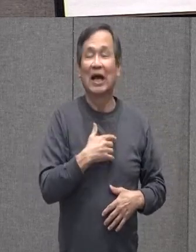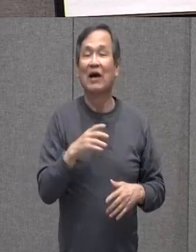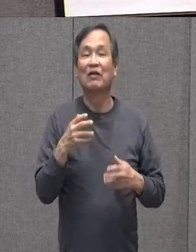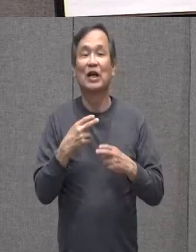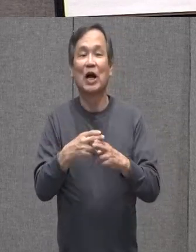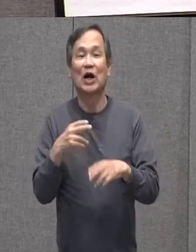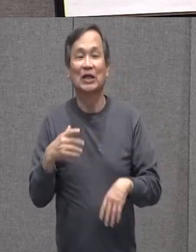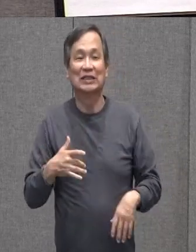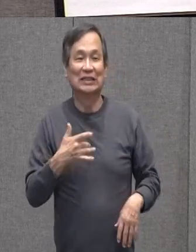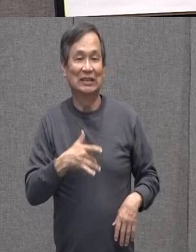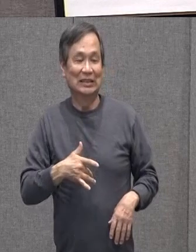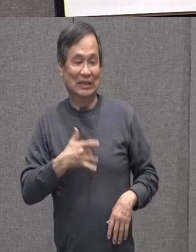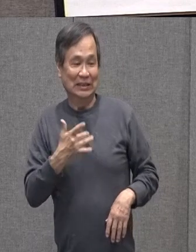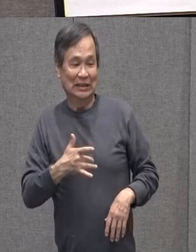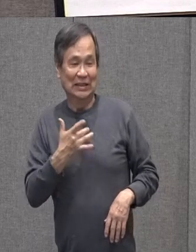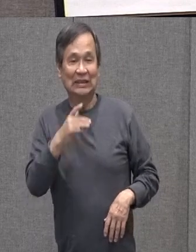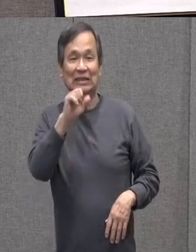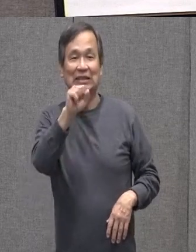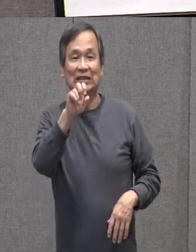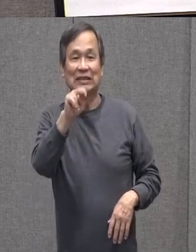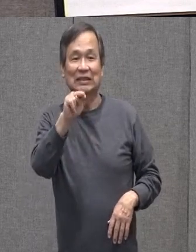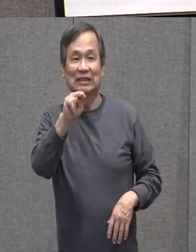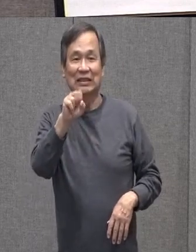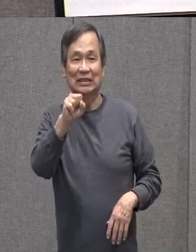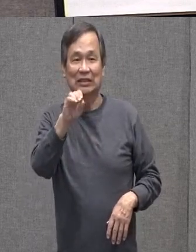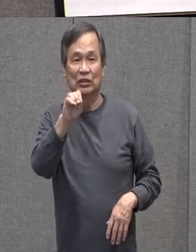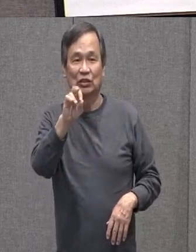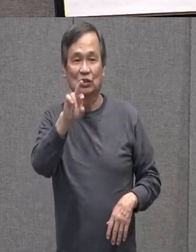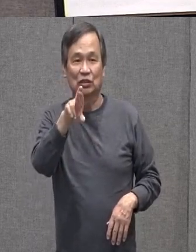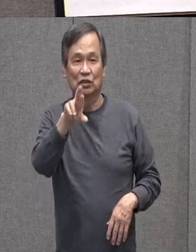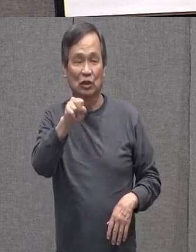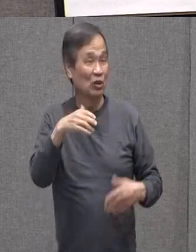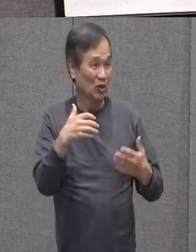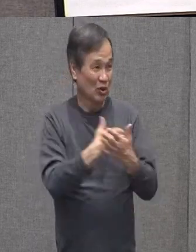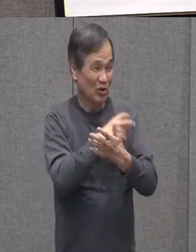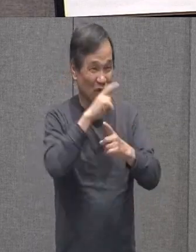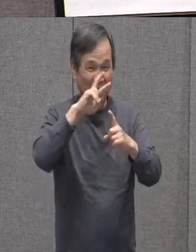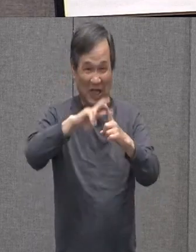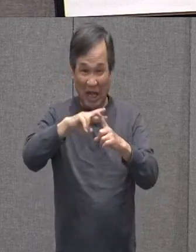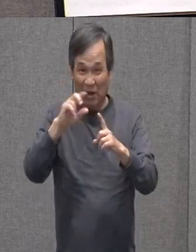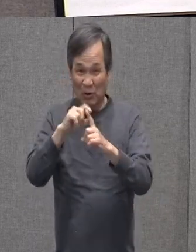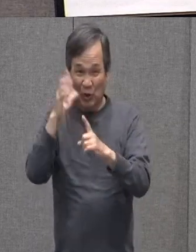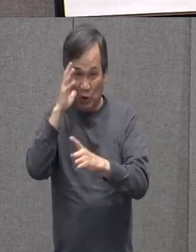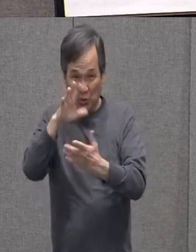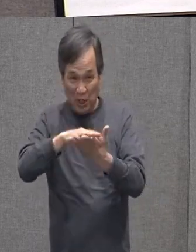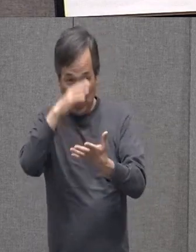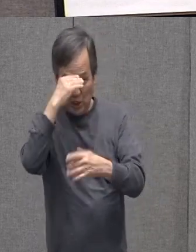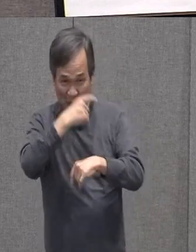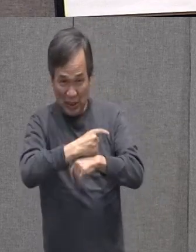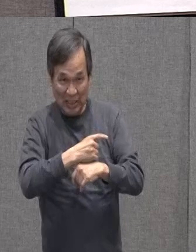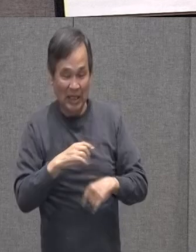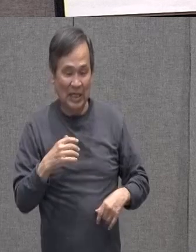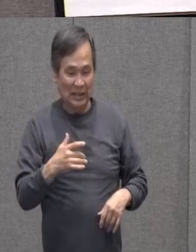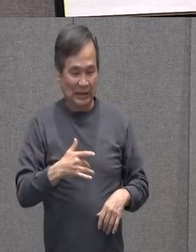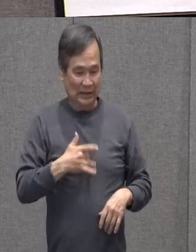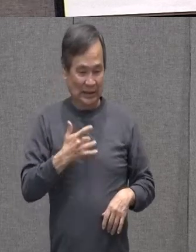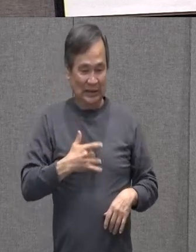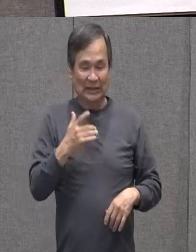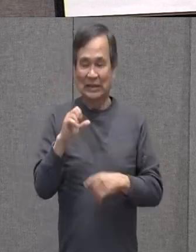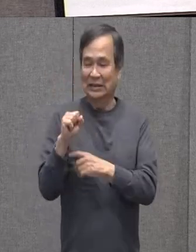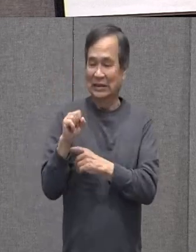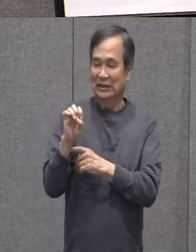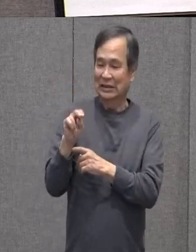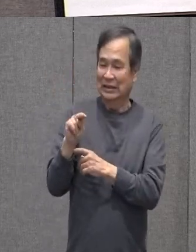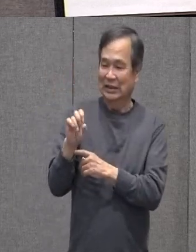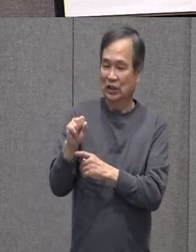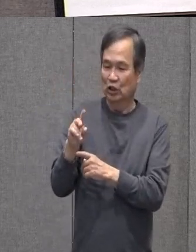So sensor is one of our vocabulary words that we're going to go over today. So when we talk about the word sensor, what does the first thing that comes